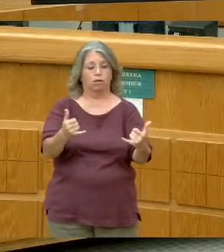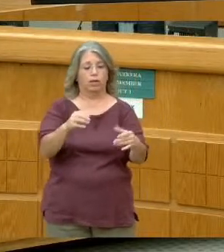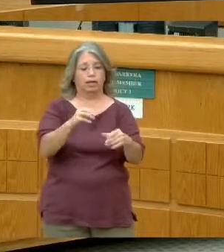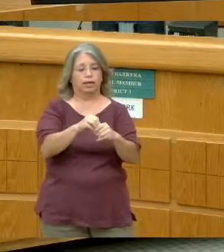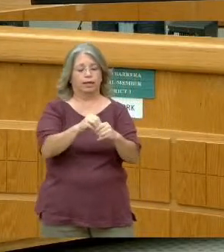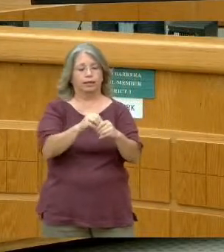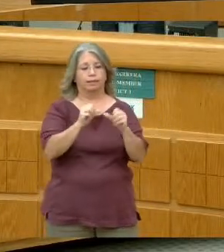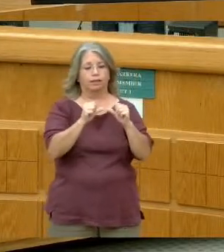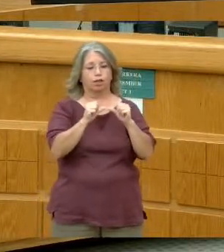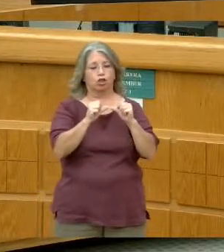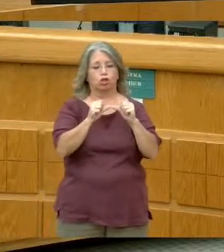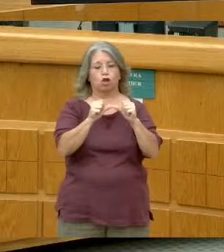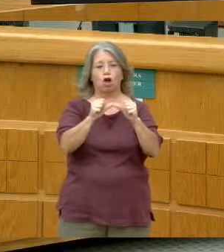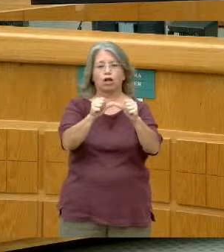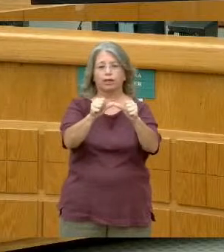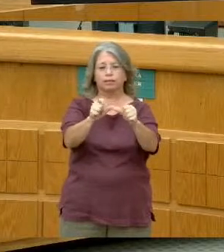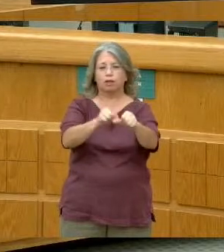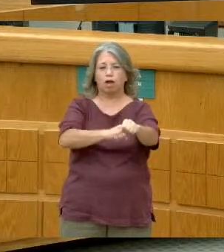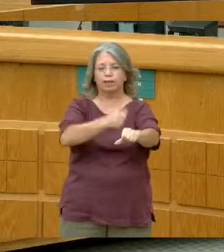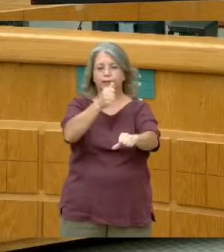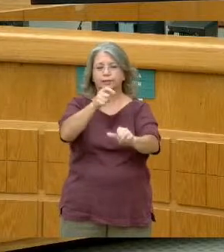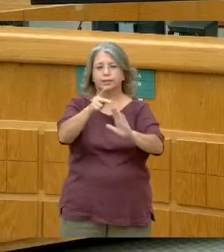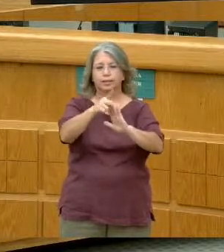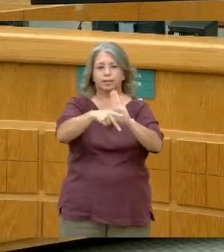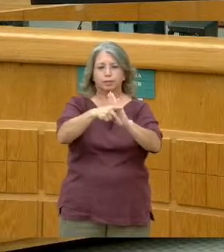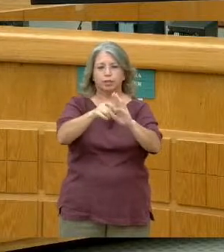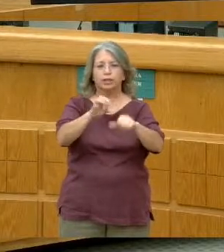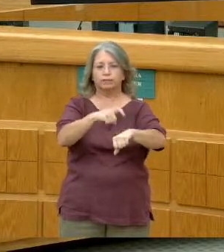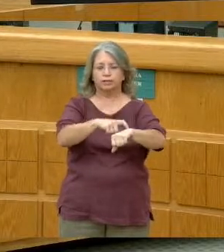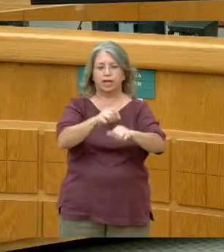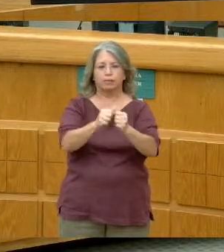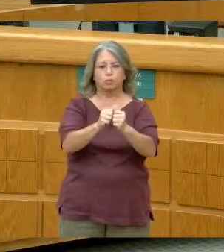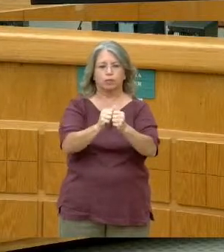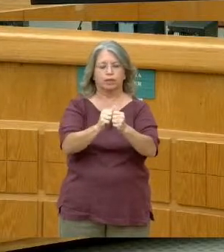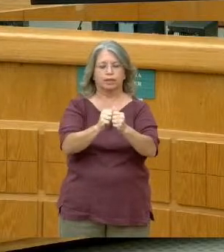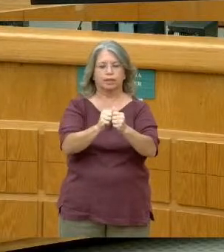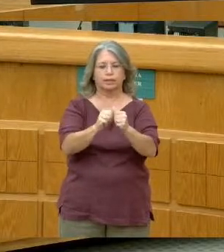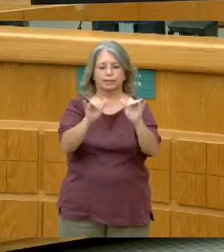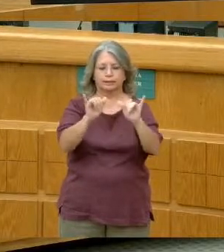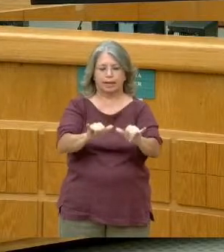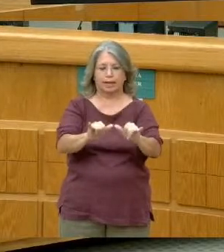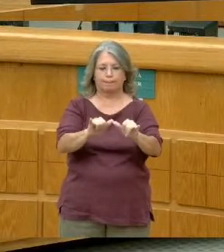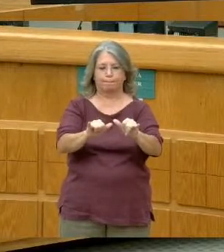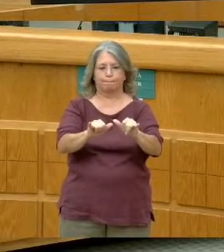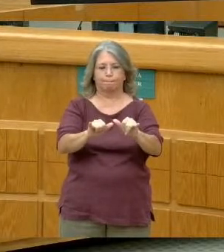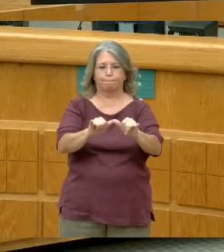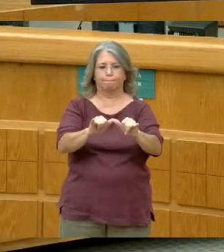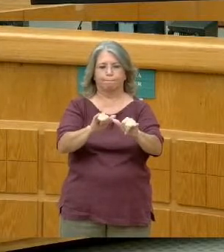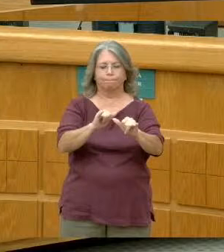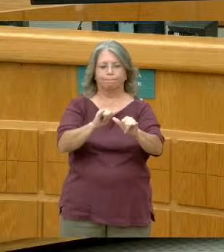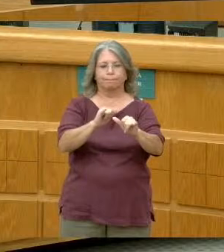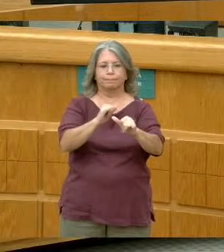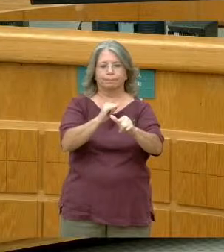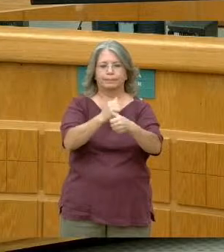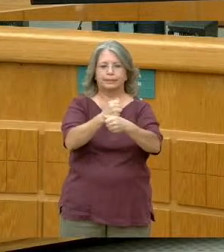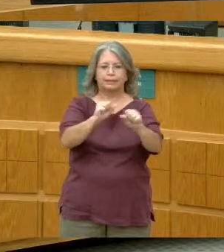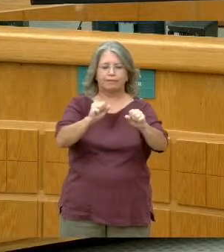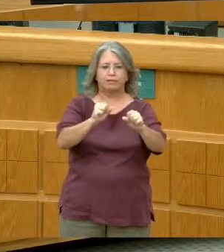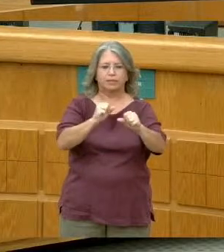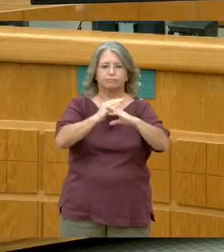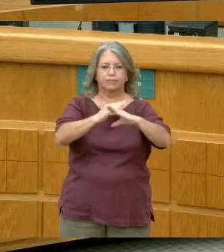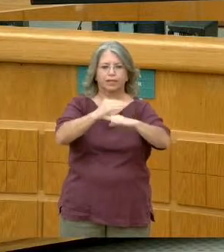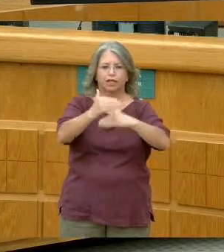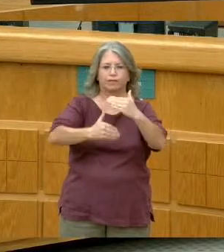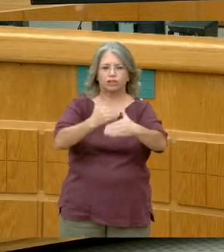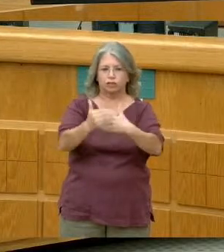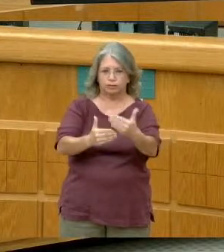same basic interventions in place at the state level. And it doesn't